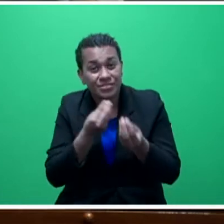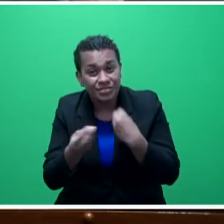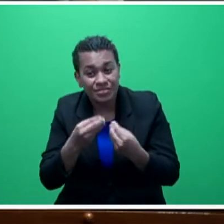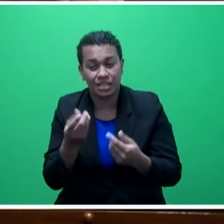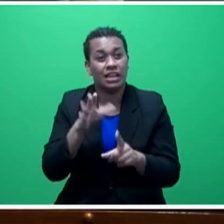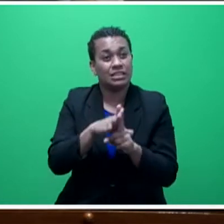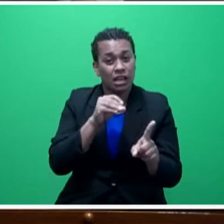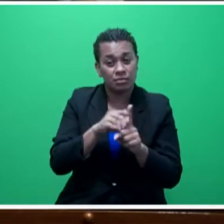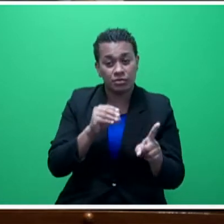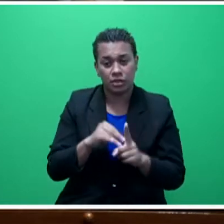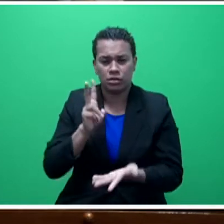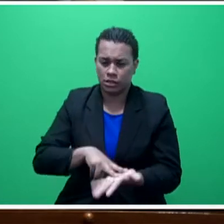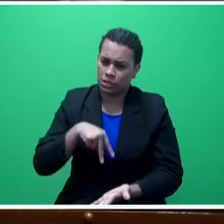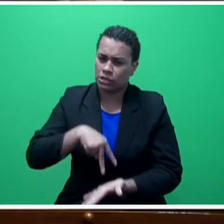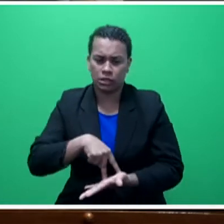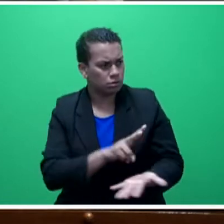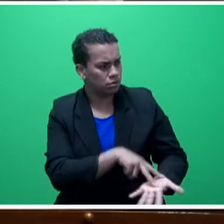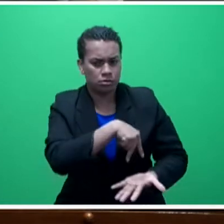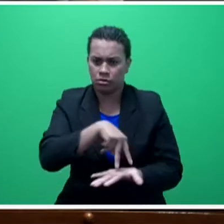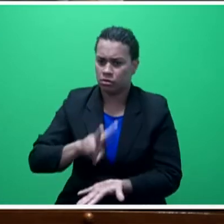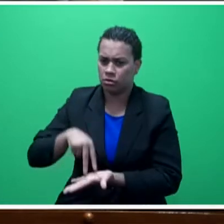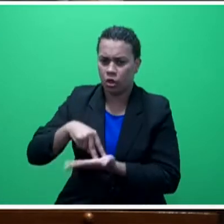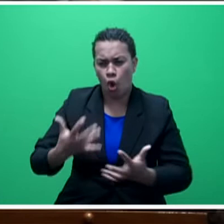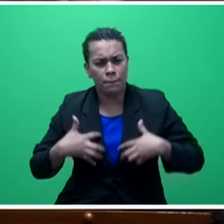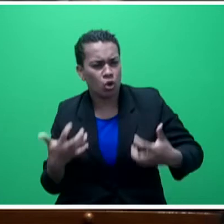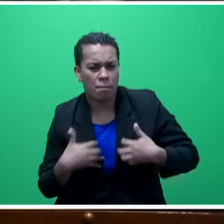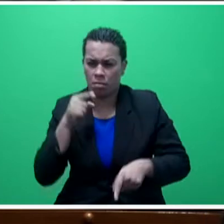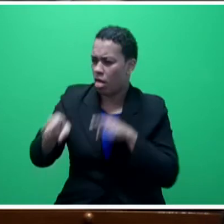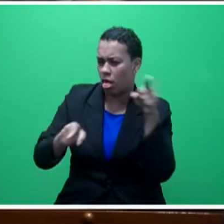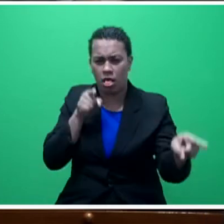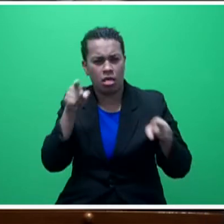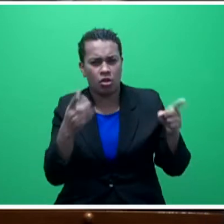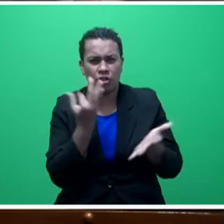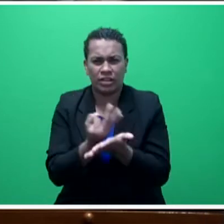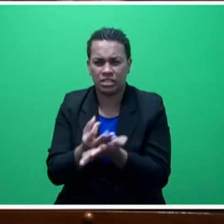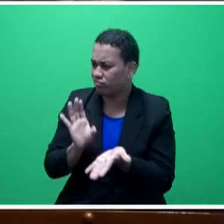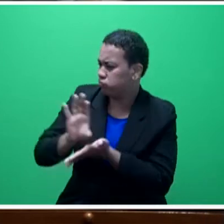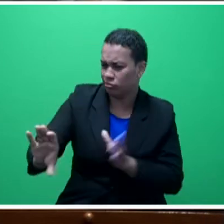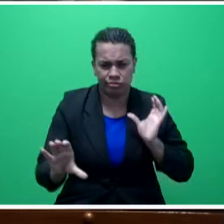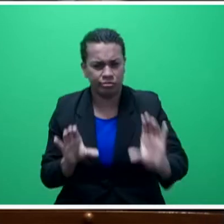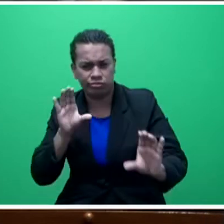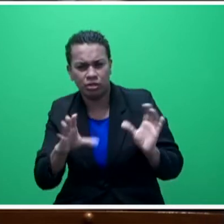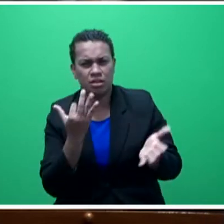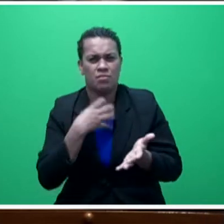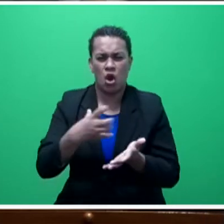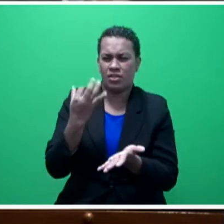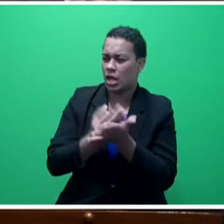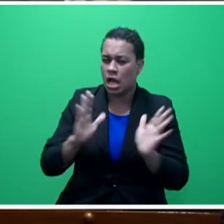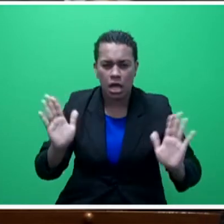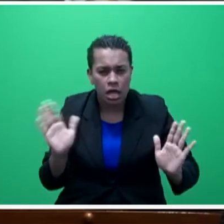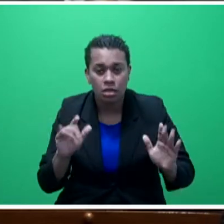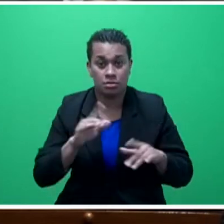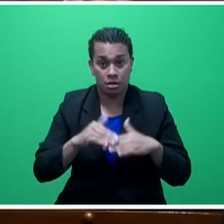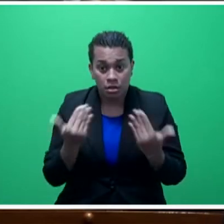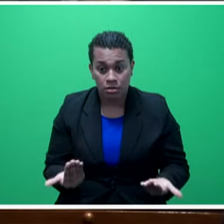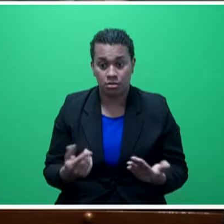up, oh, this ministry should have got more, or the other ministry should have got more. Right now, we have enough to chew.